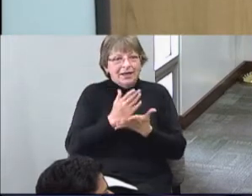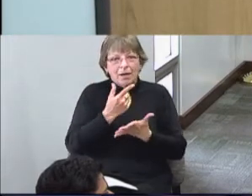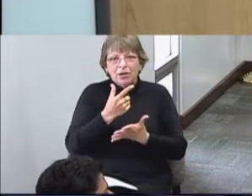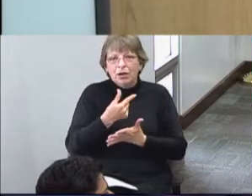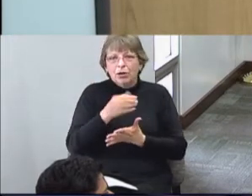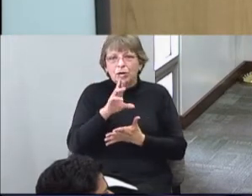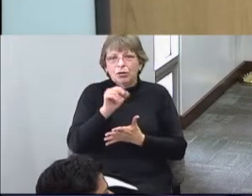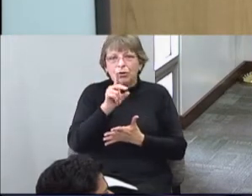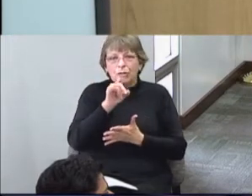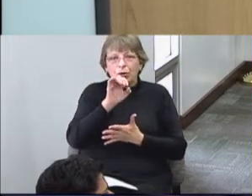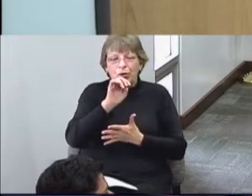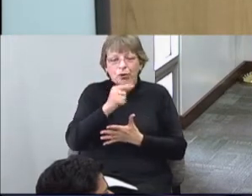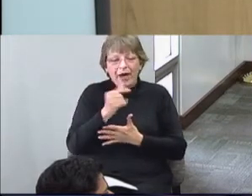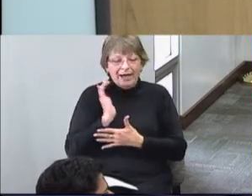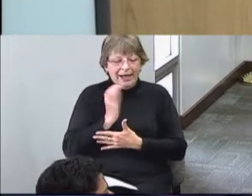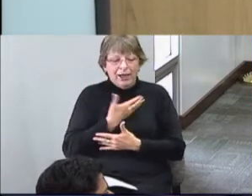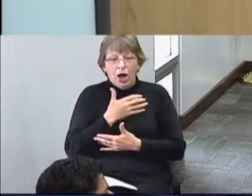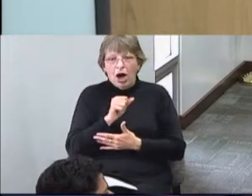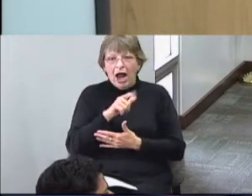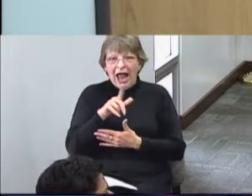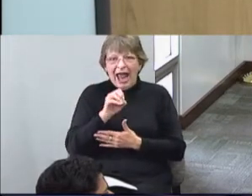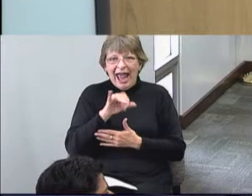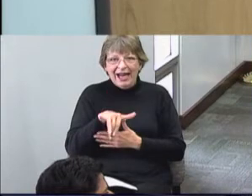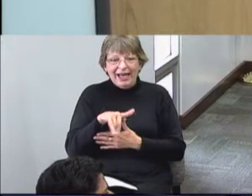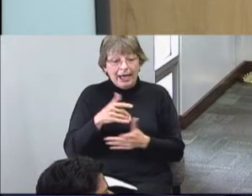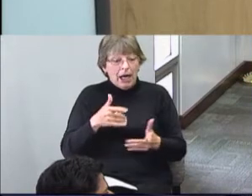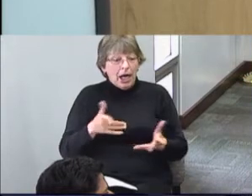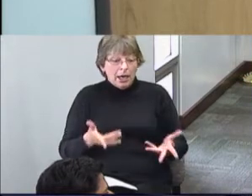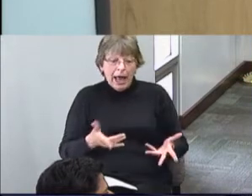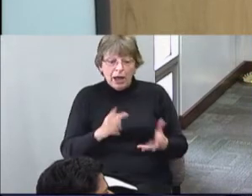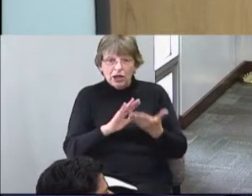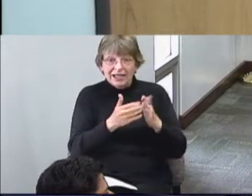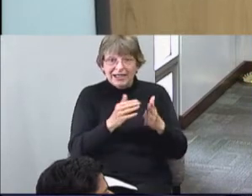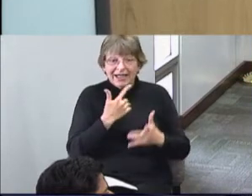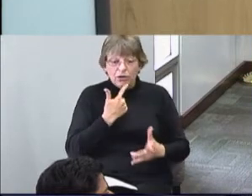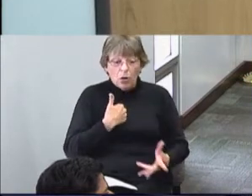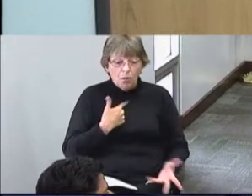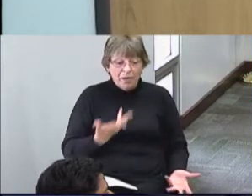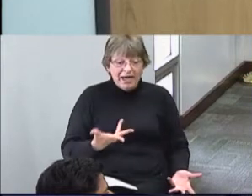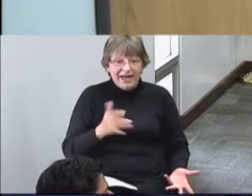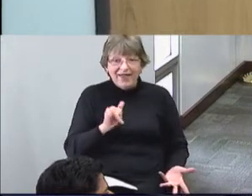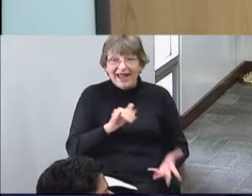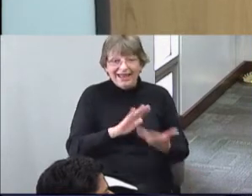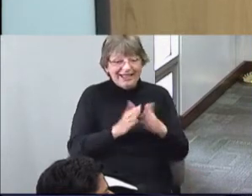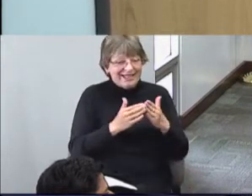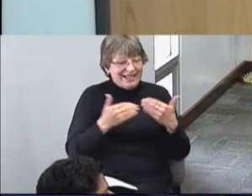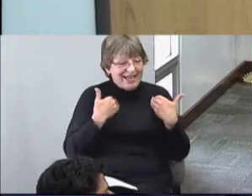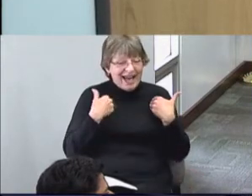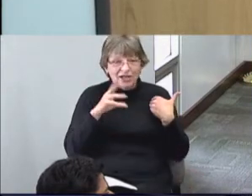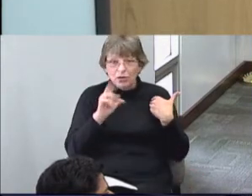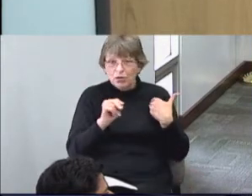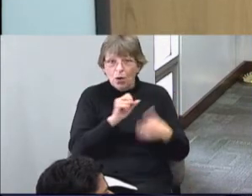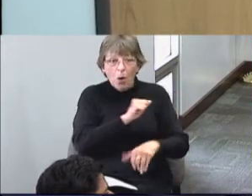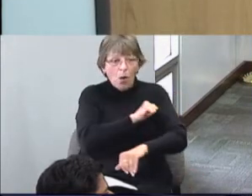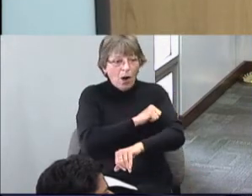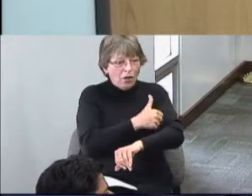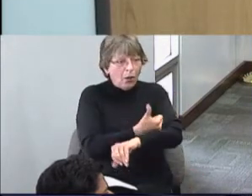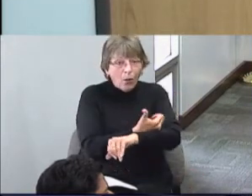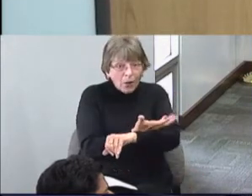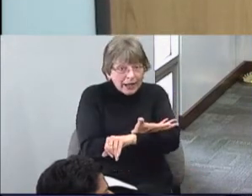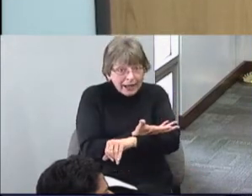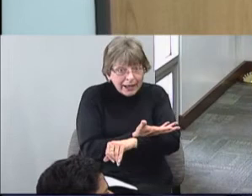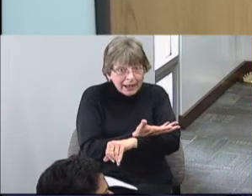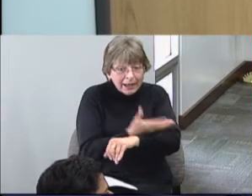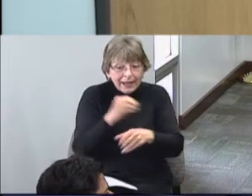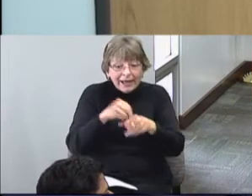told by the forestry man, the city of Hutchinson has no authority in the alleys. In